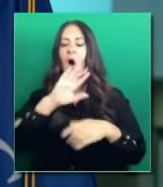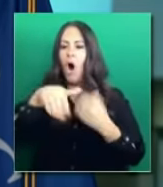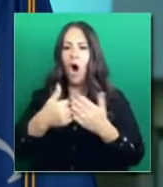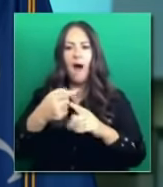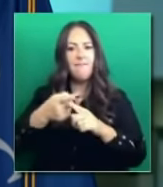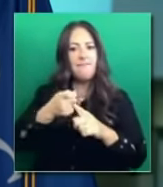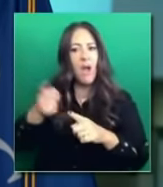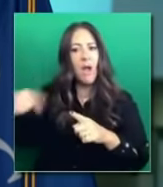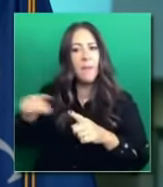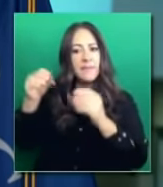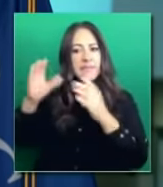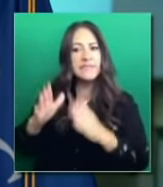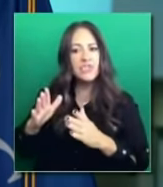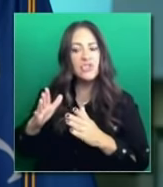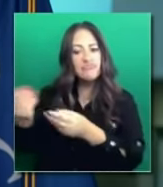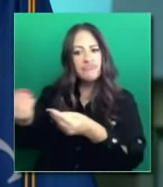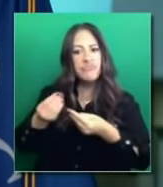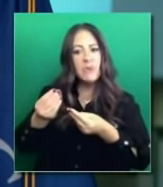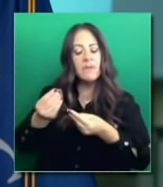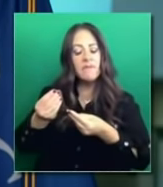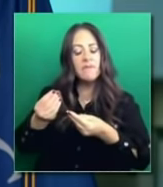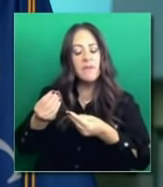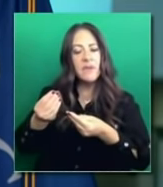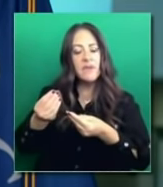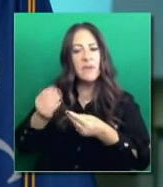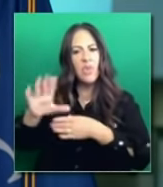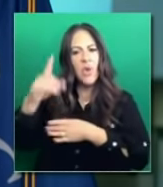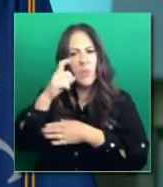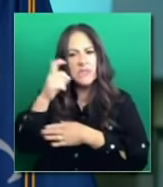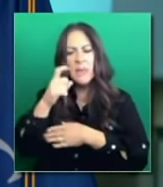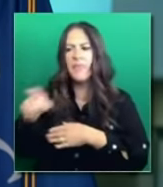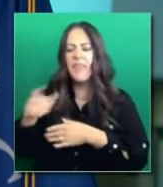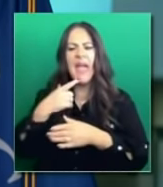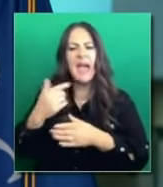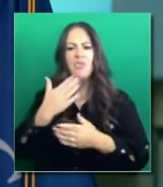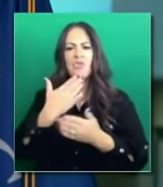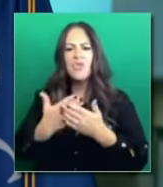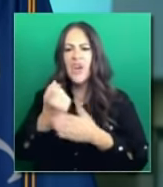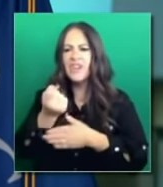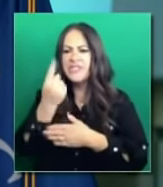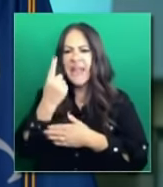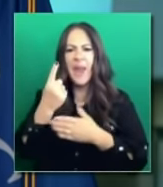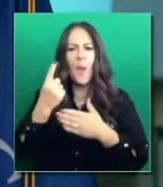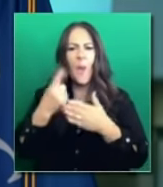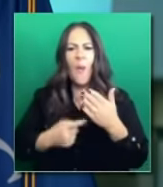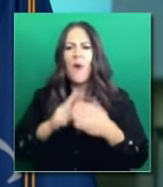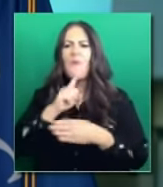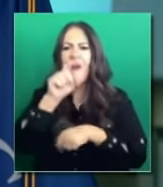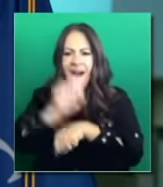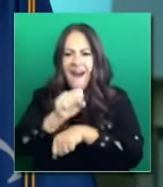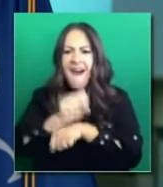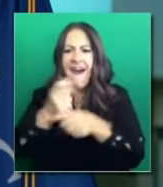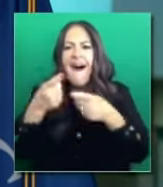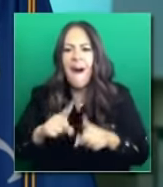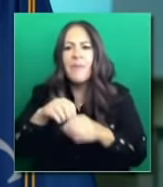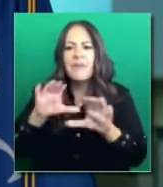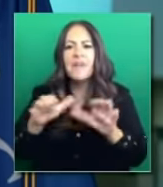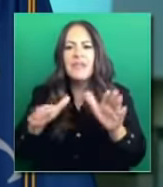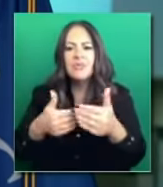their unique and distinctive understanding of what really happens in a classroom. And so the issues of transparency, the issues of